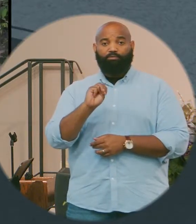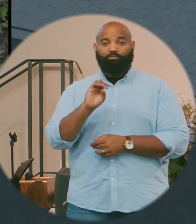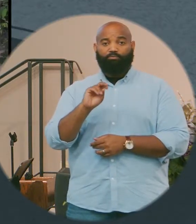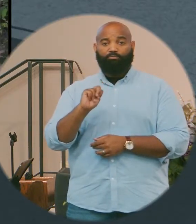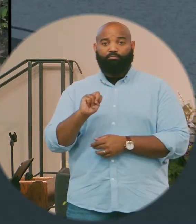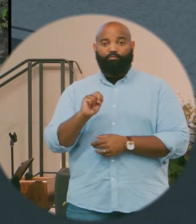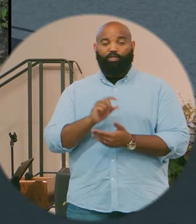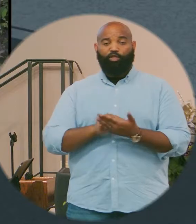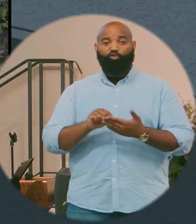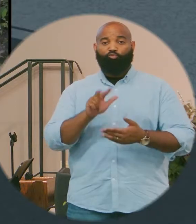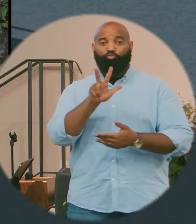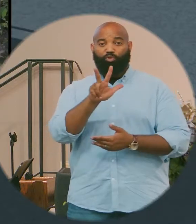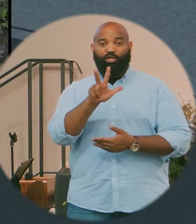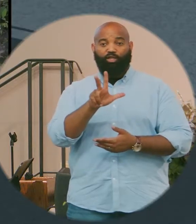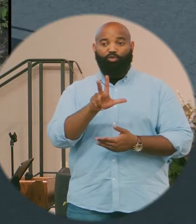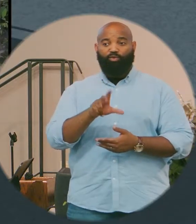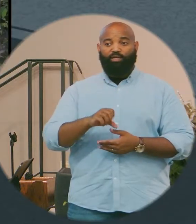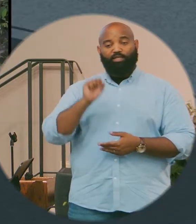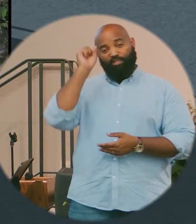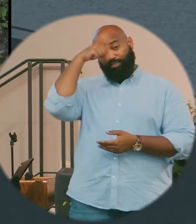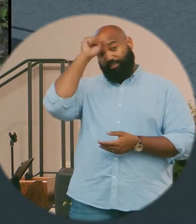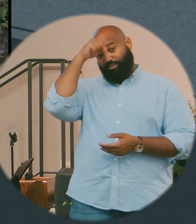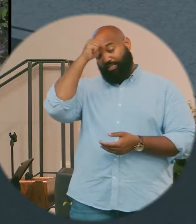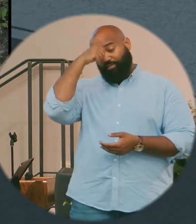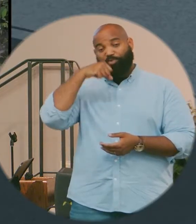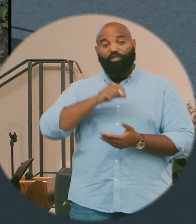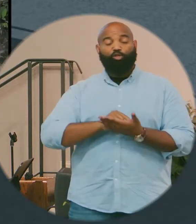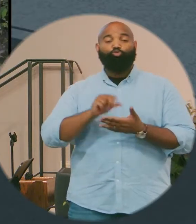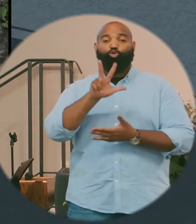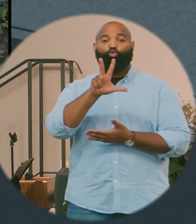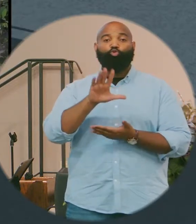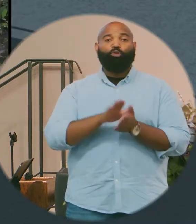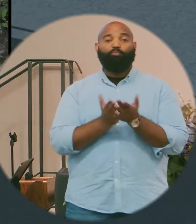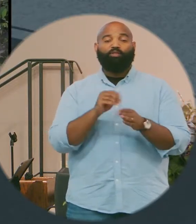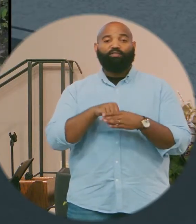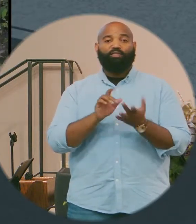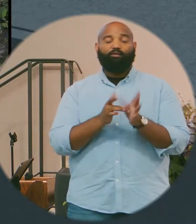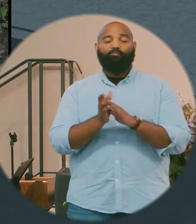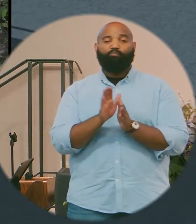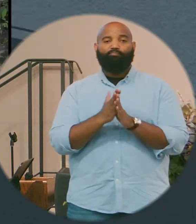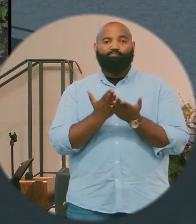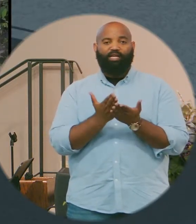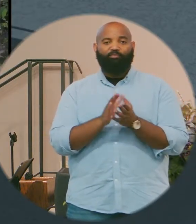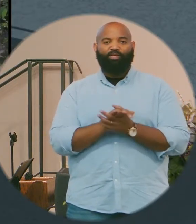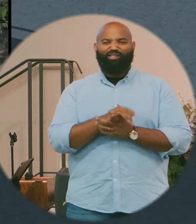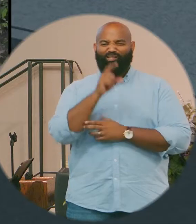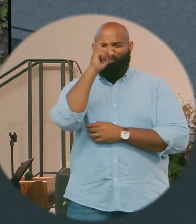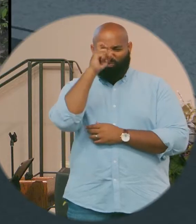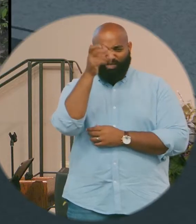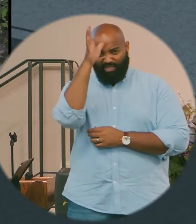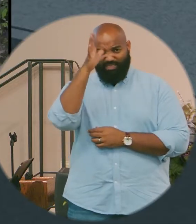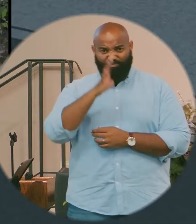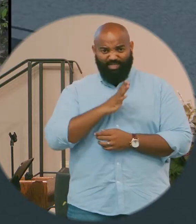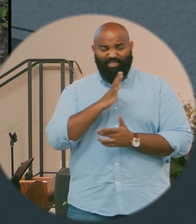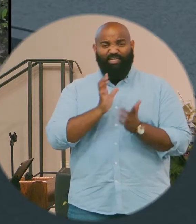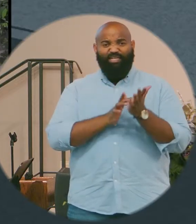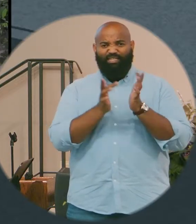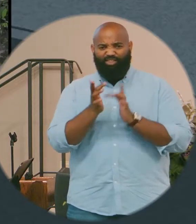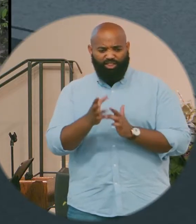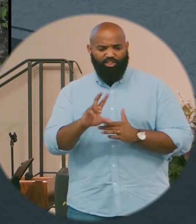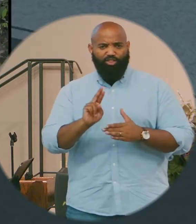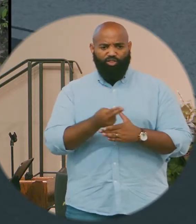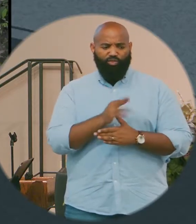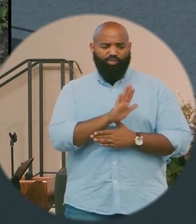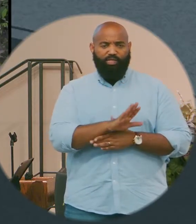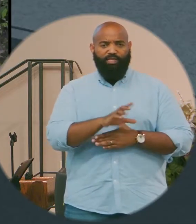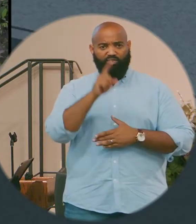Solomon. Solomon, the wisest man ever to live apart from Jesus, and Jesus excelled his wisdom in Matthew 12. Solomon, the